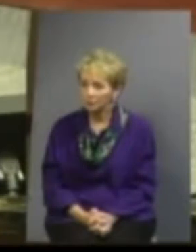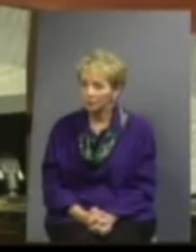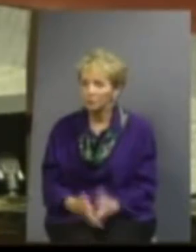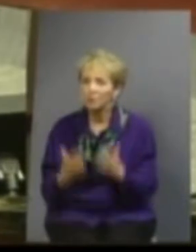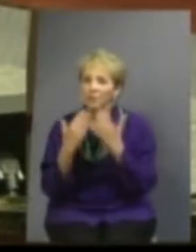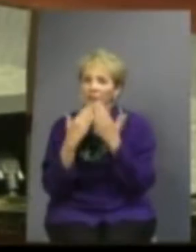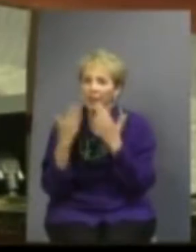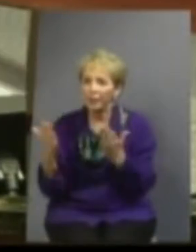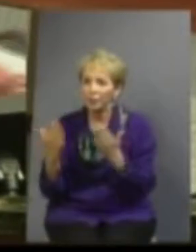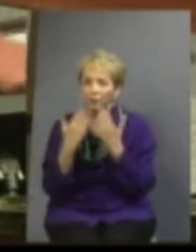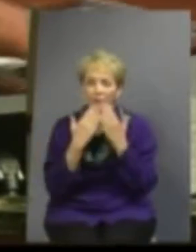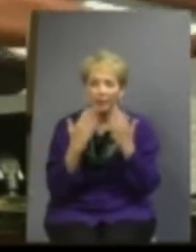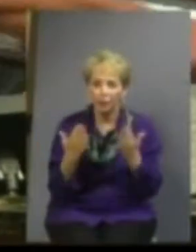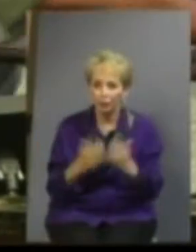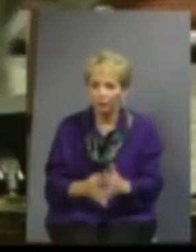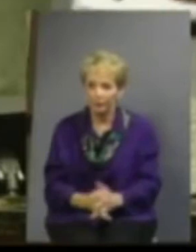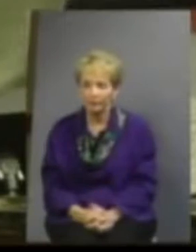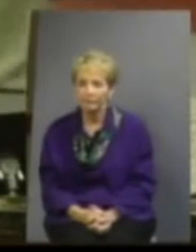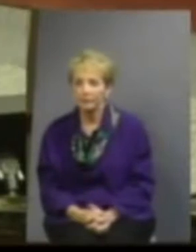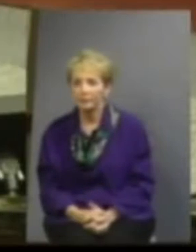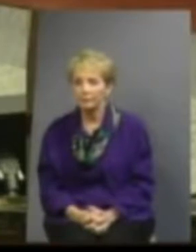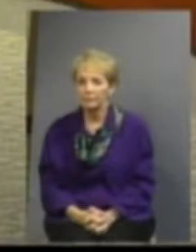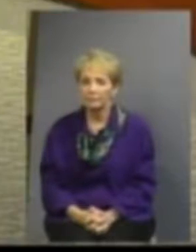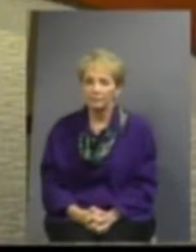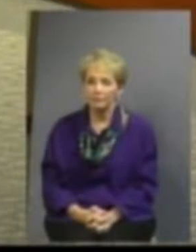Thank you all. Thank you. Thank you very much.